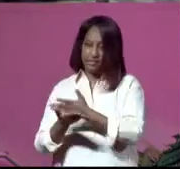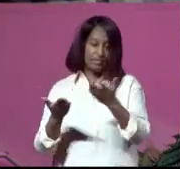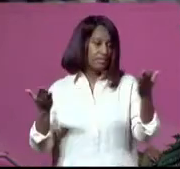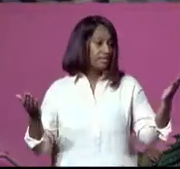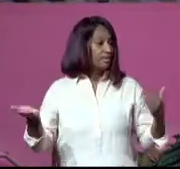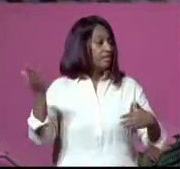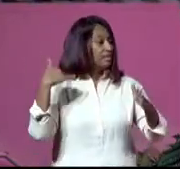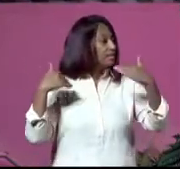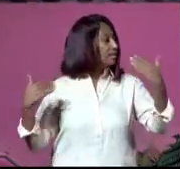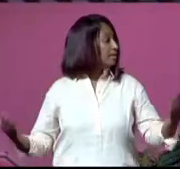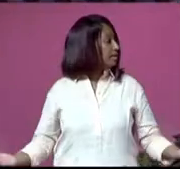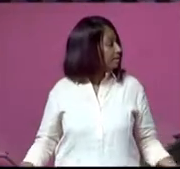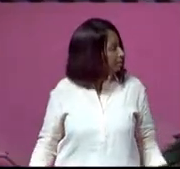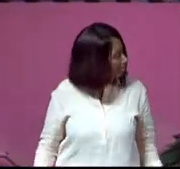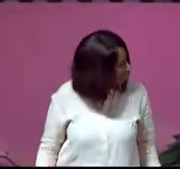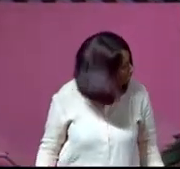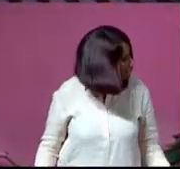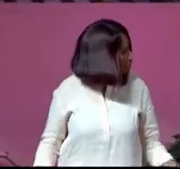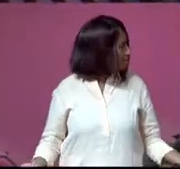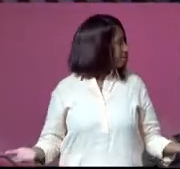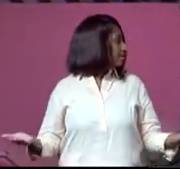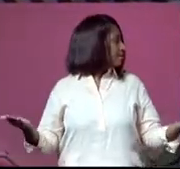everybody stand on your feet.